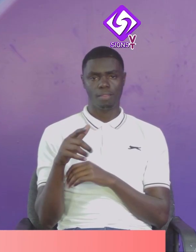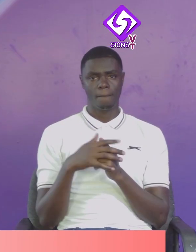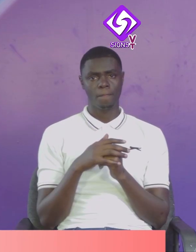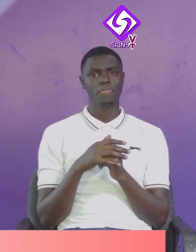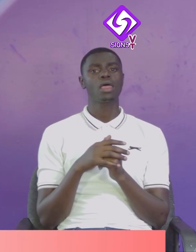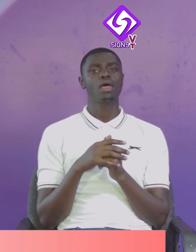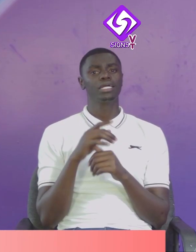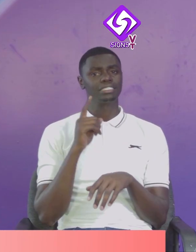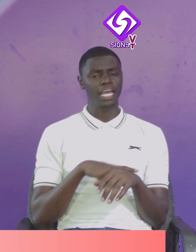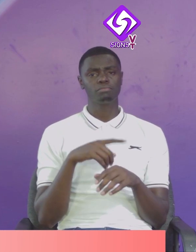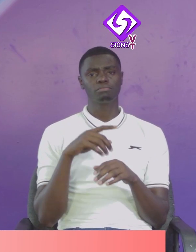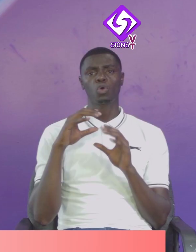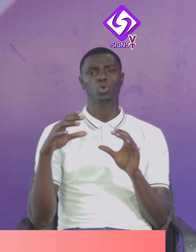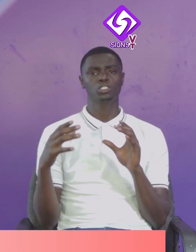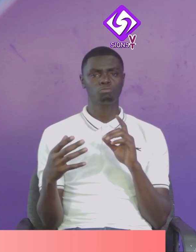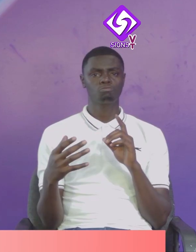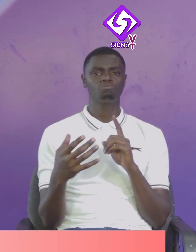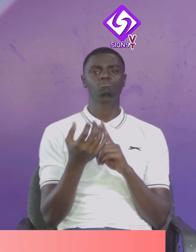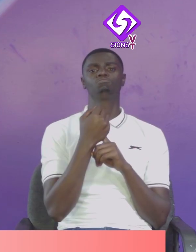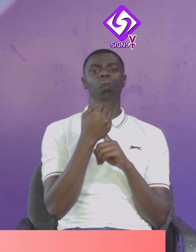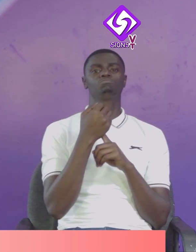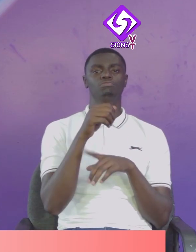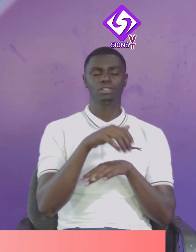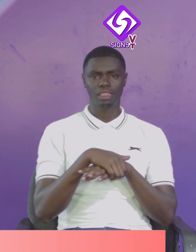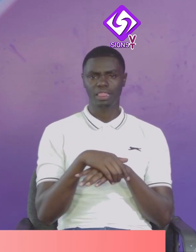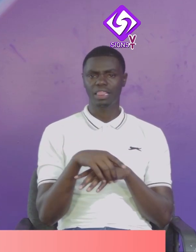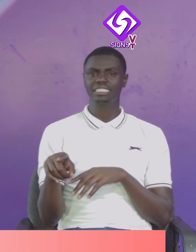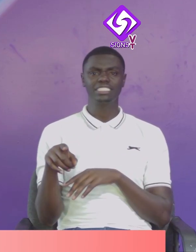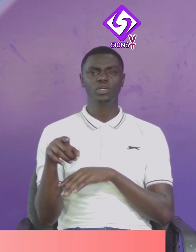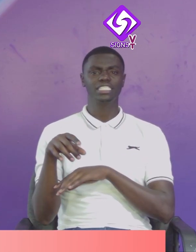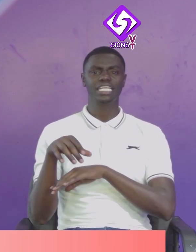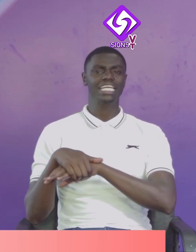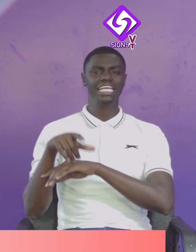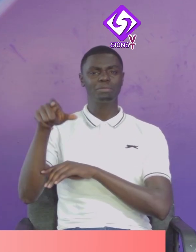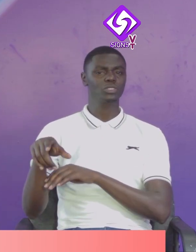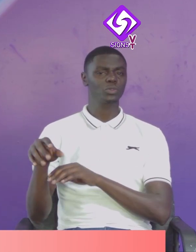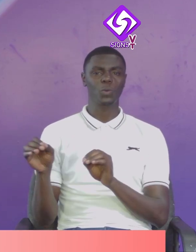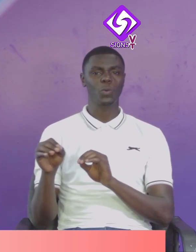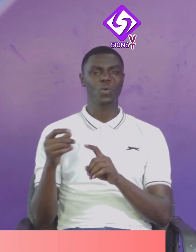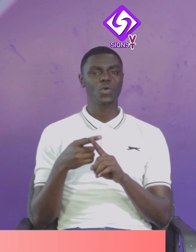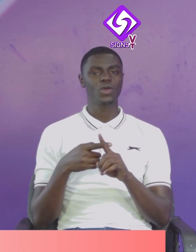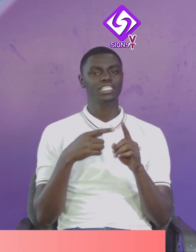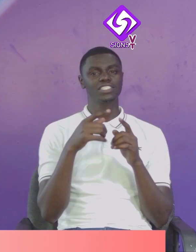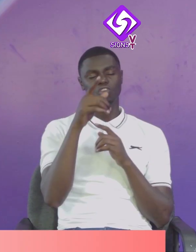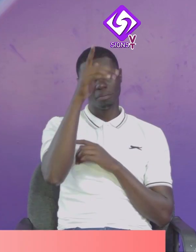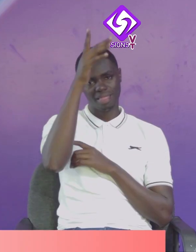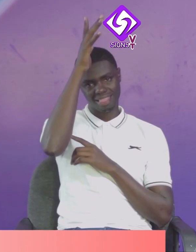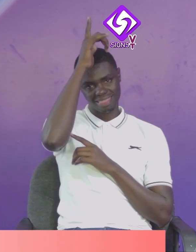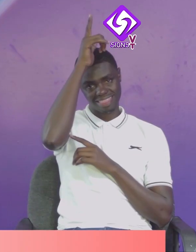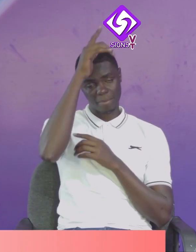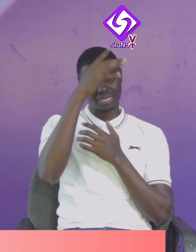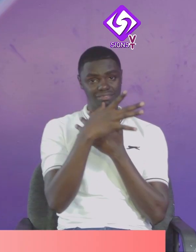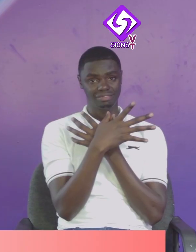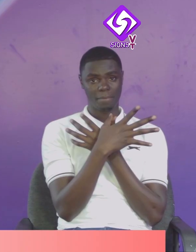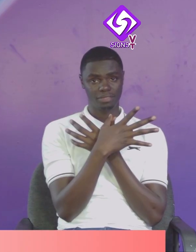national team, yes, Tuchel is not an Englishman. He's from Germany. Right. That is true. And